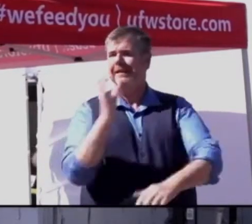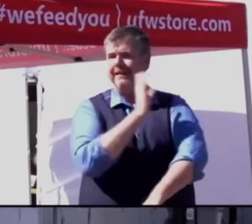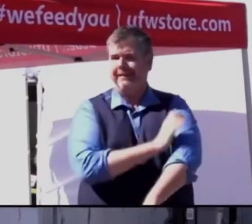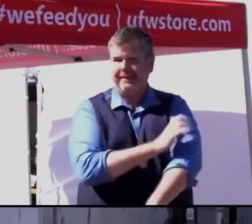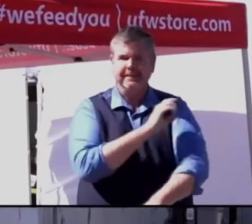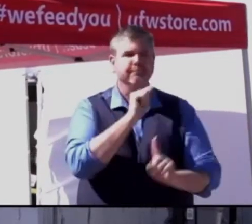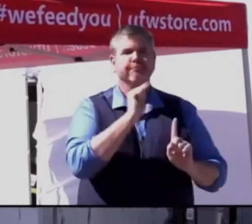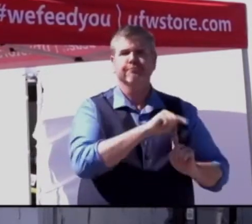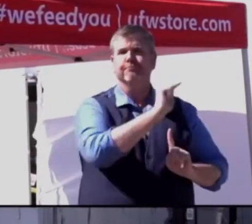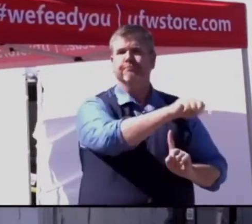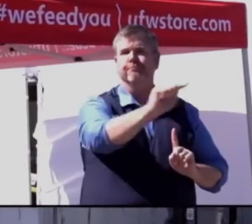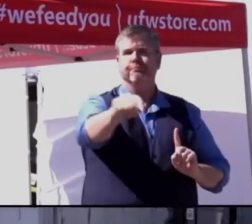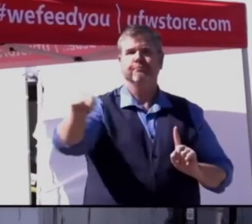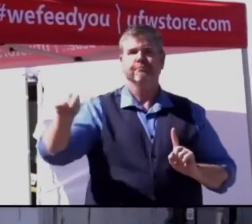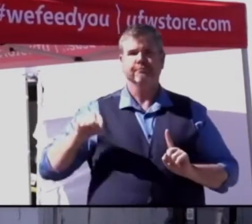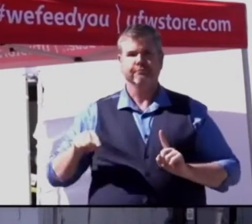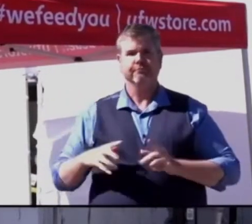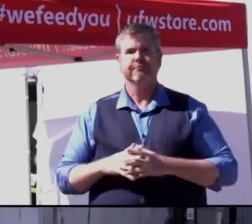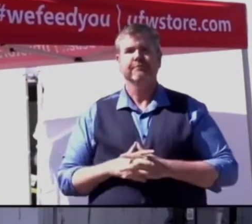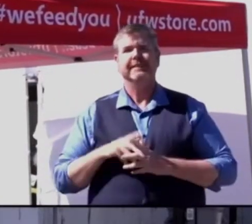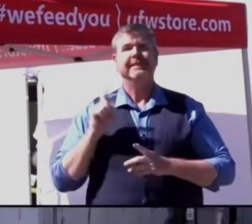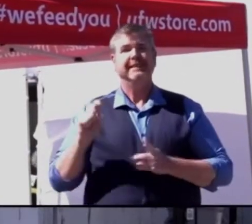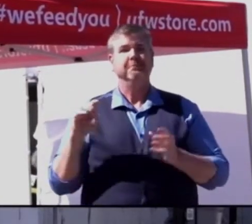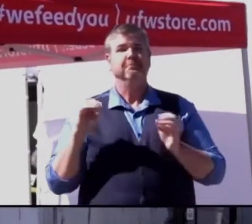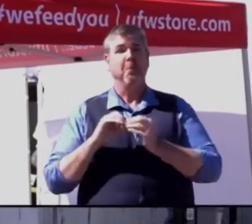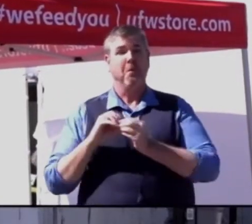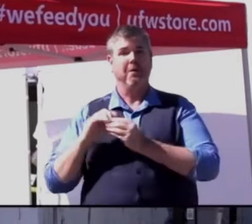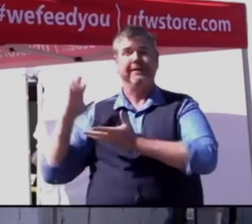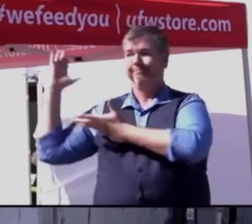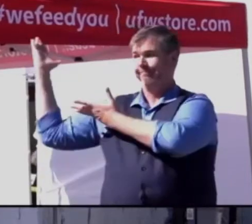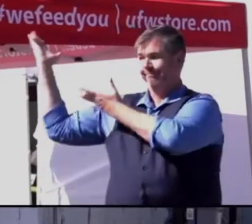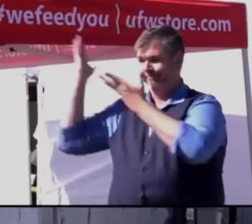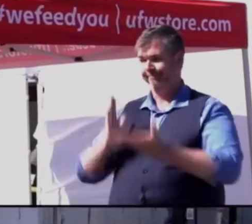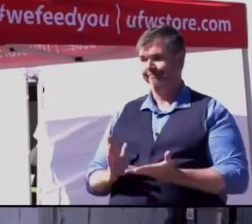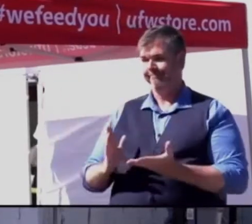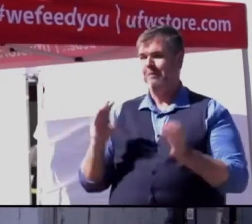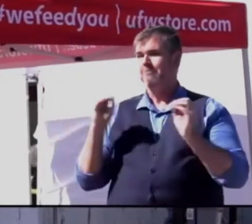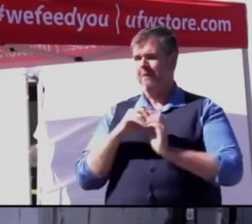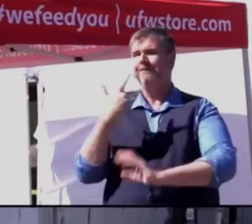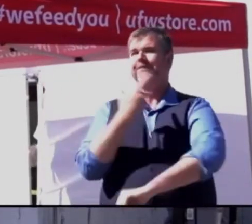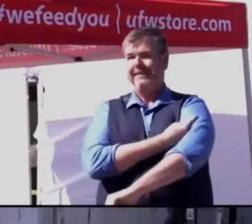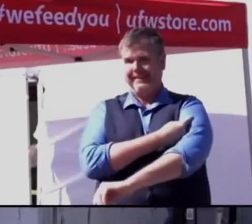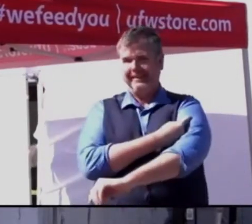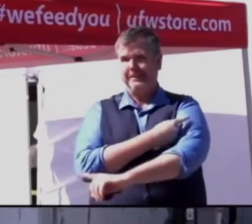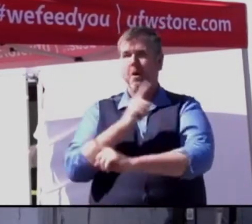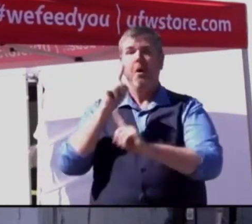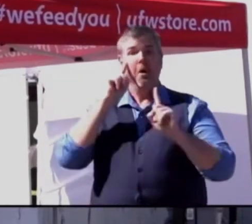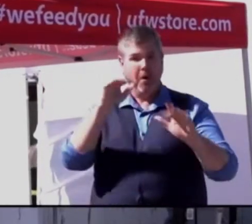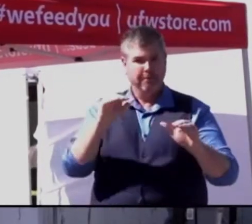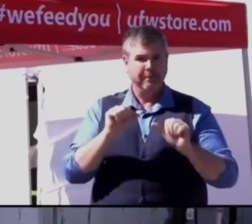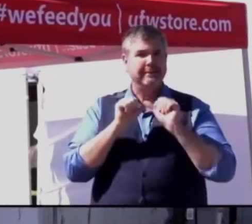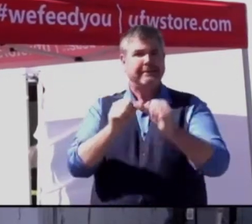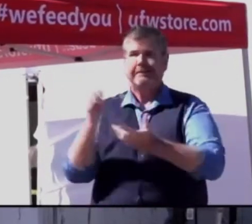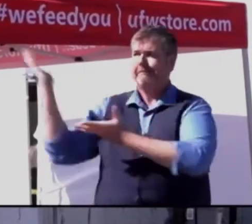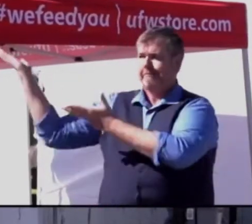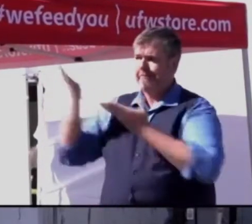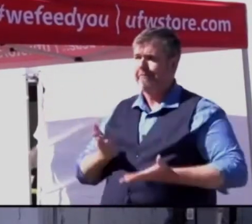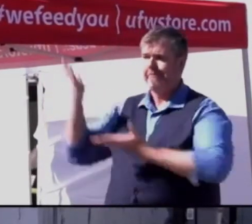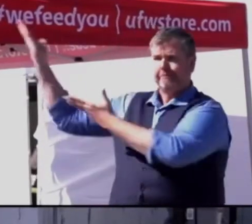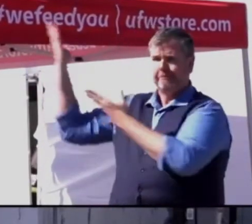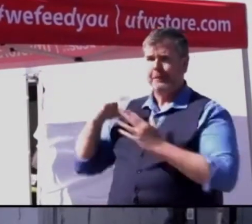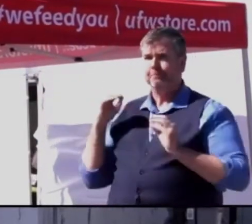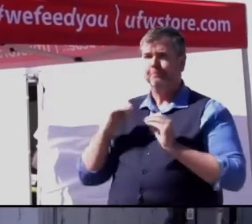county. We just need more vaccine, and we're hopeful that we will see more vaccine come through the state from the federal government to